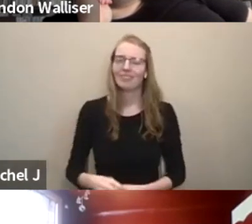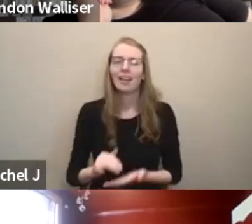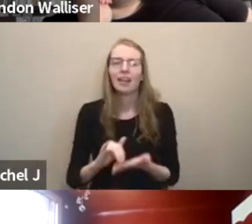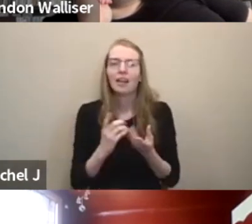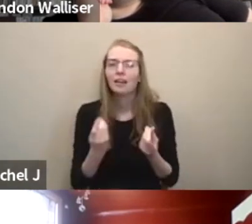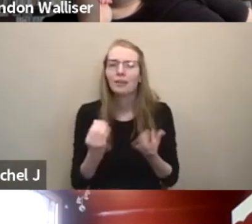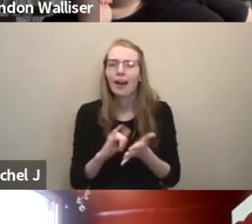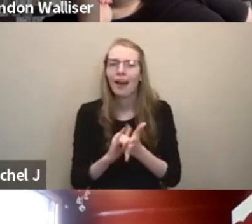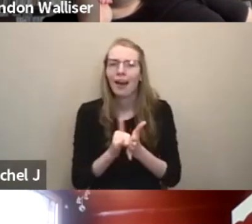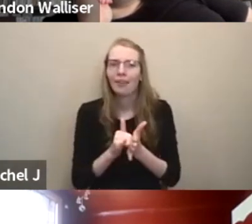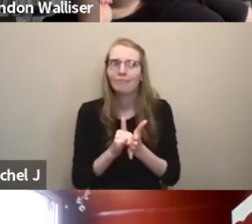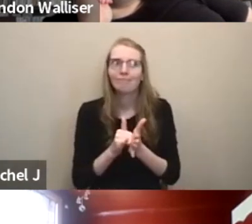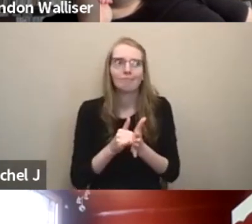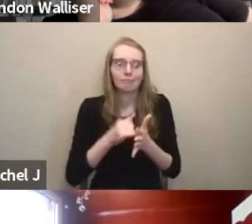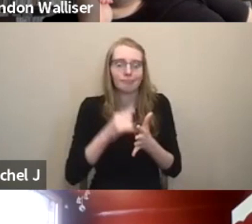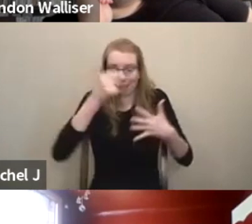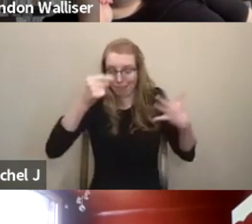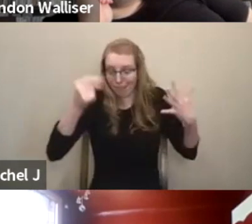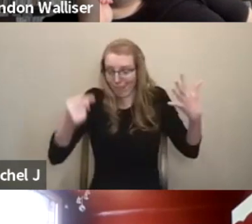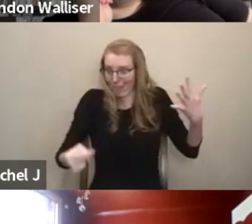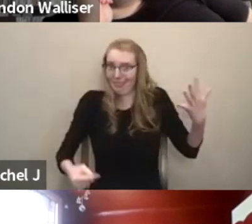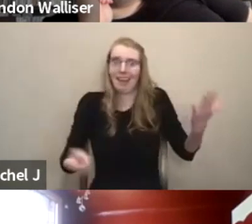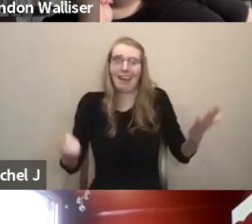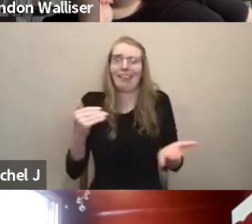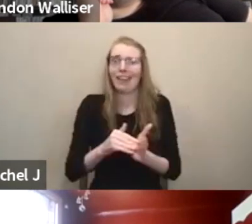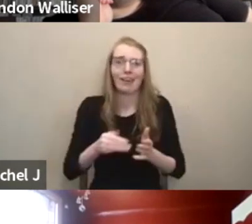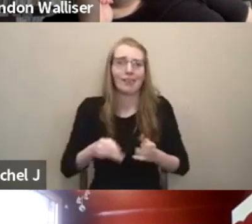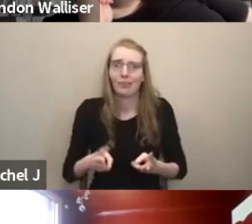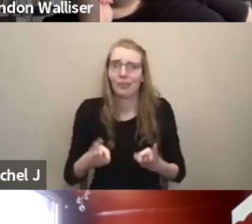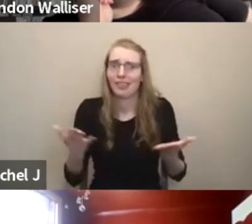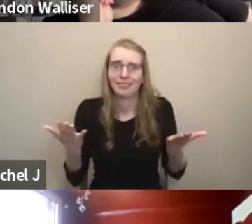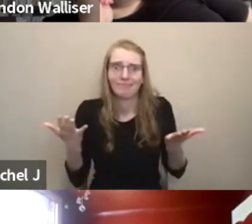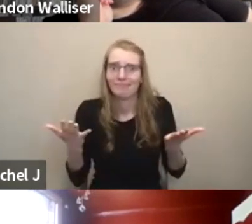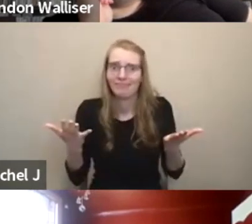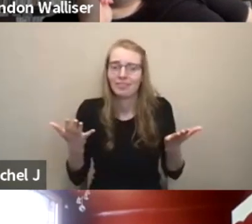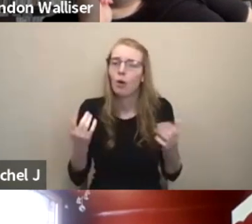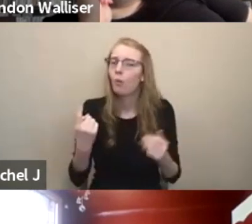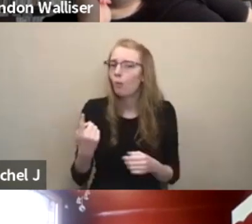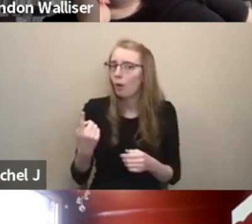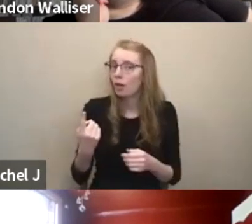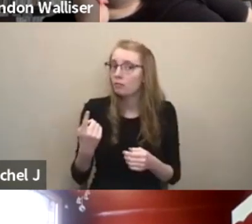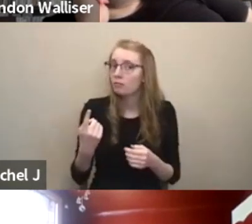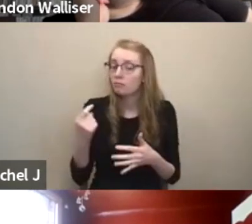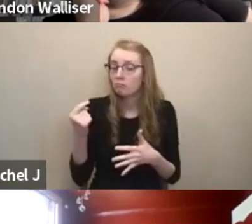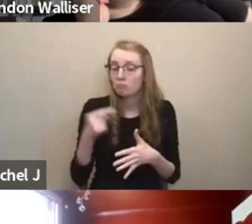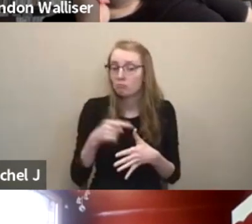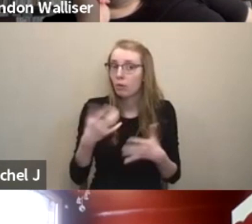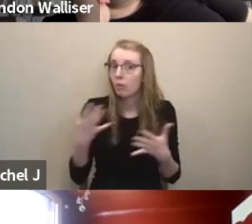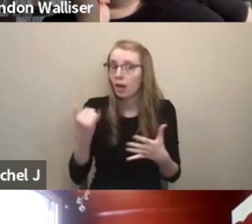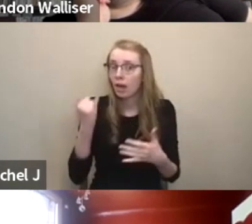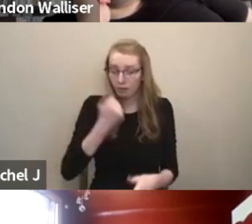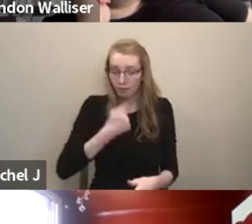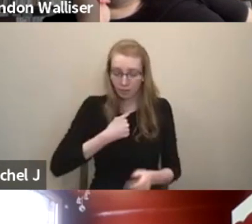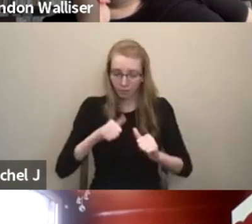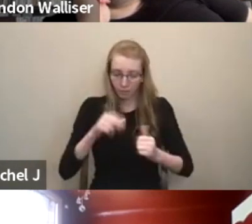there's a 1,000 ways on doing that, but I think one way is if I can start reading those plays, this is what I'm thinking about right now,